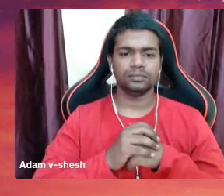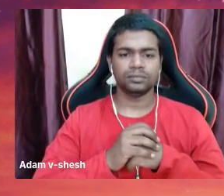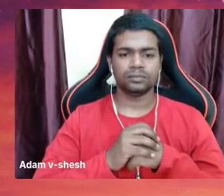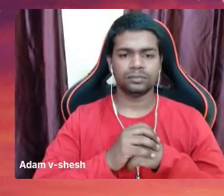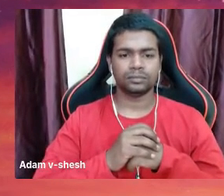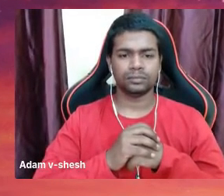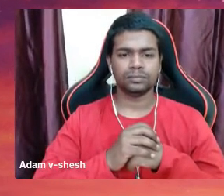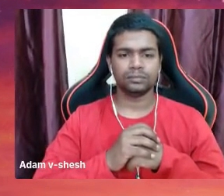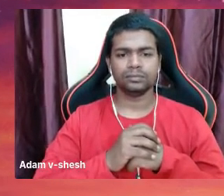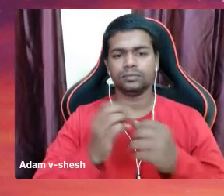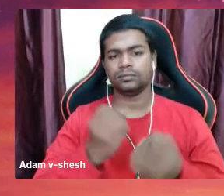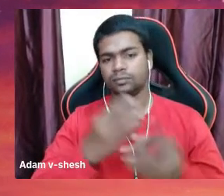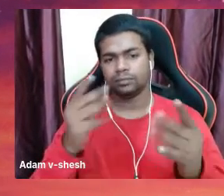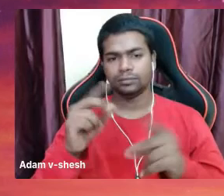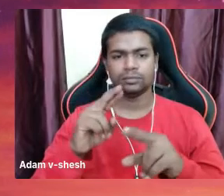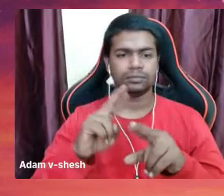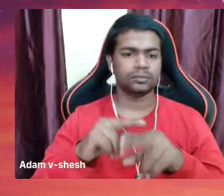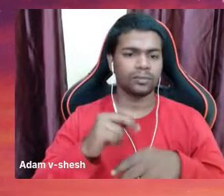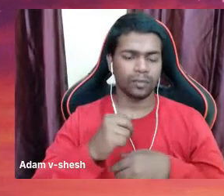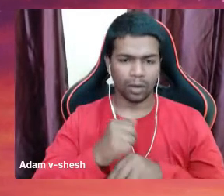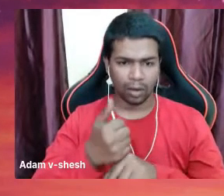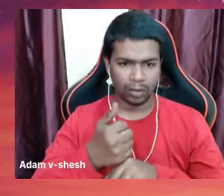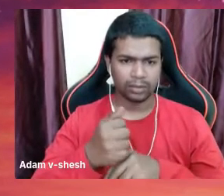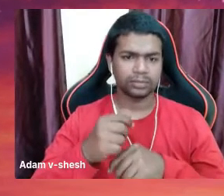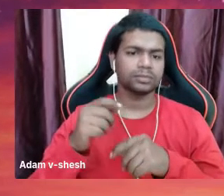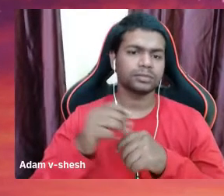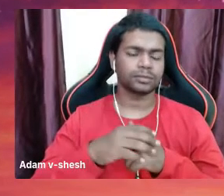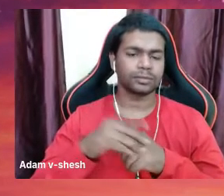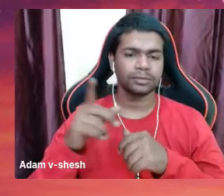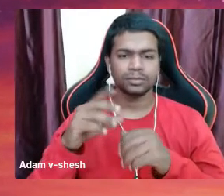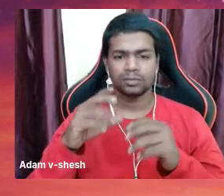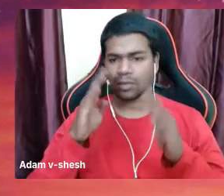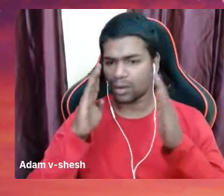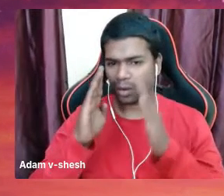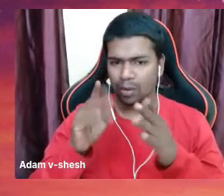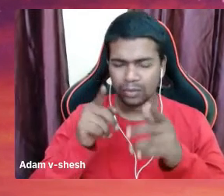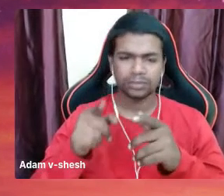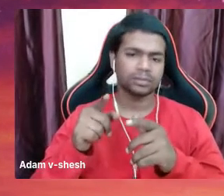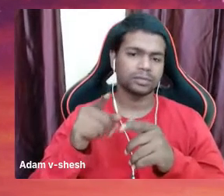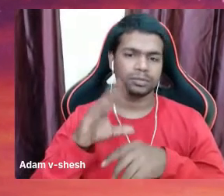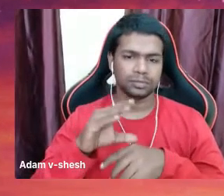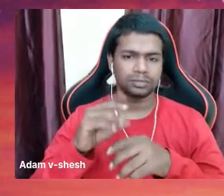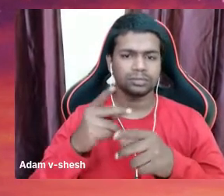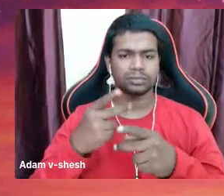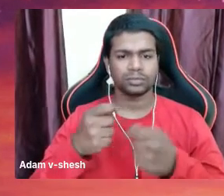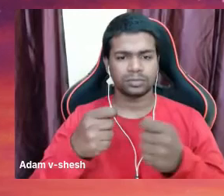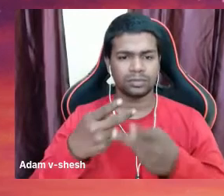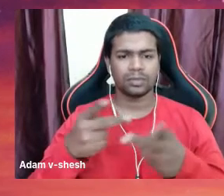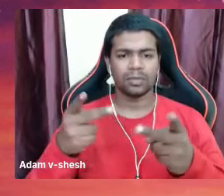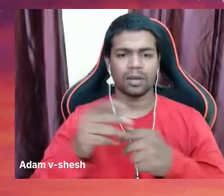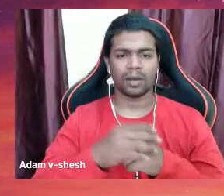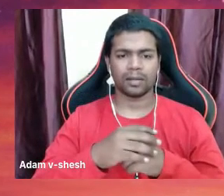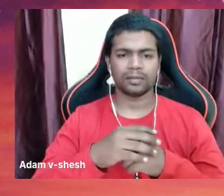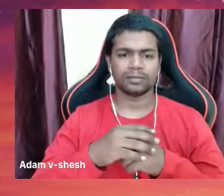by many founders who are building, core software products that various types of businesses, enterprises,